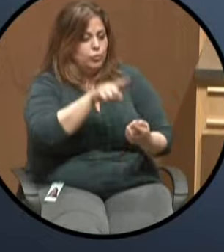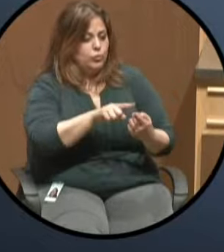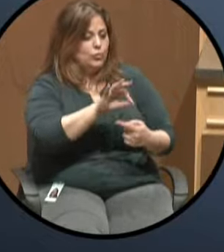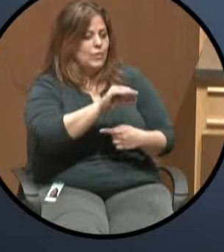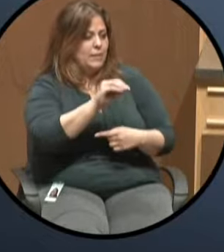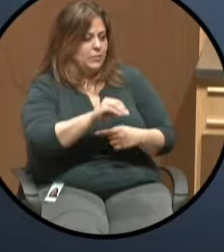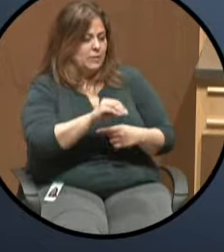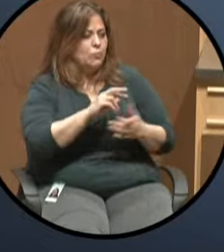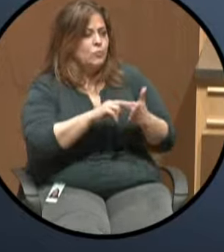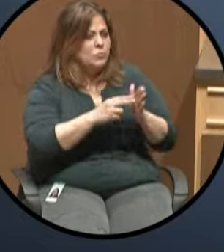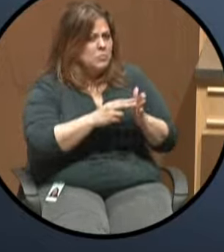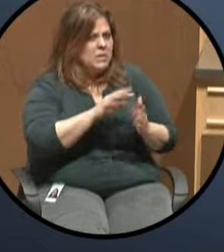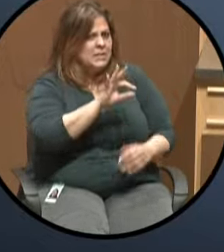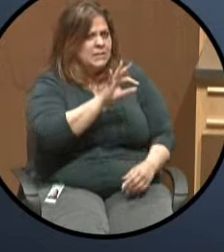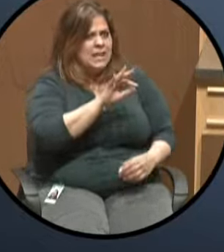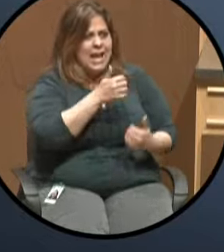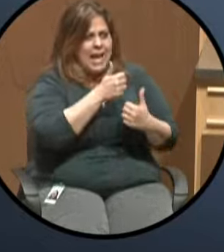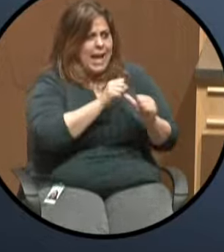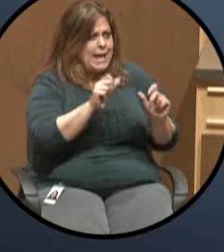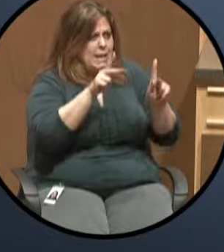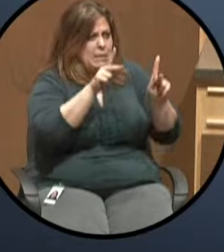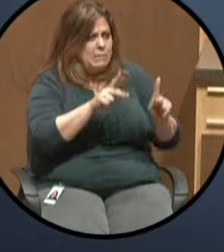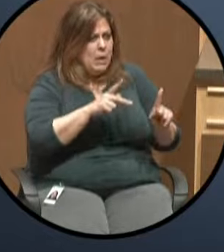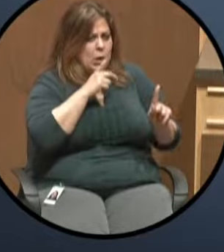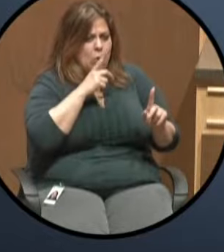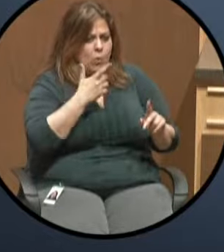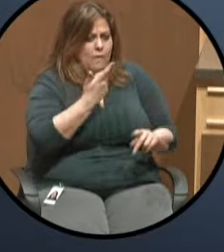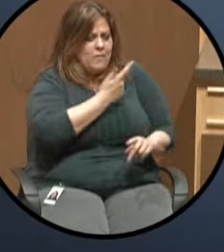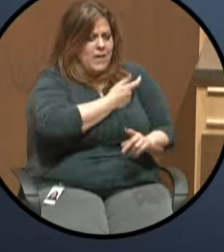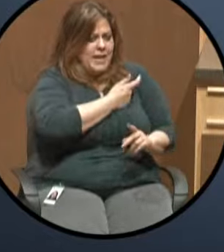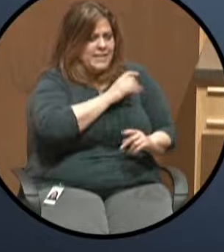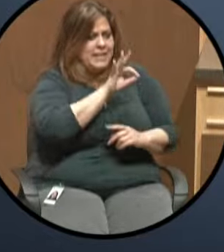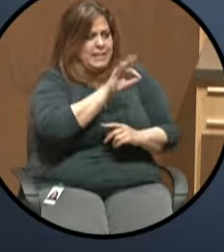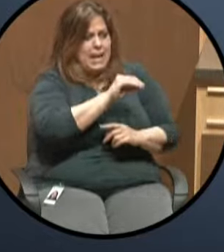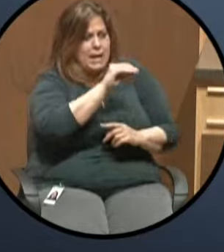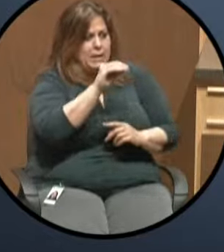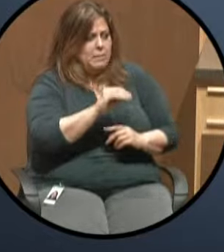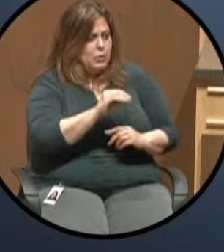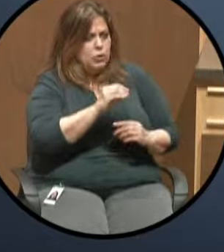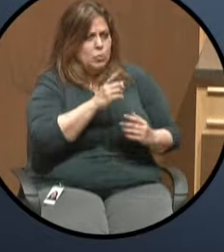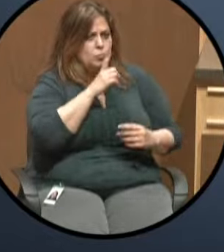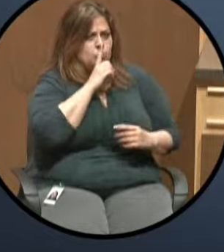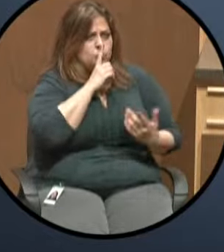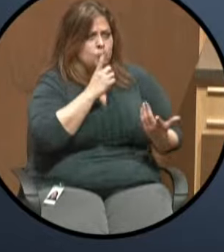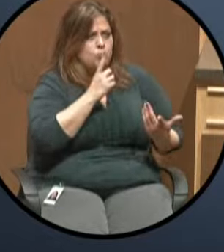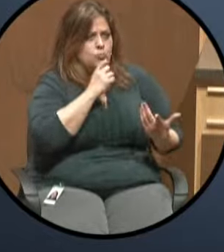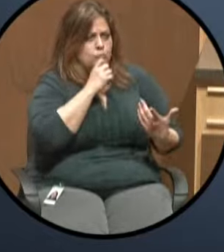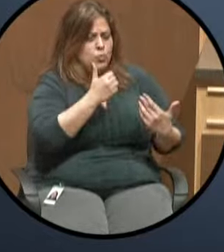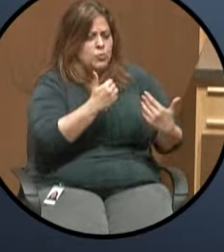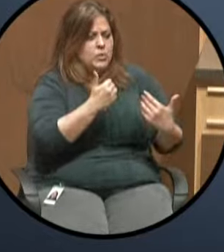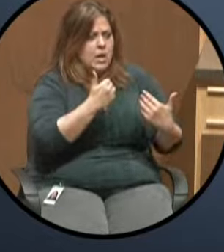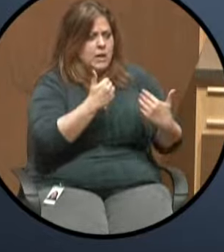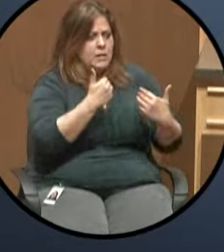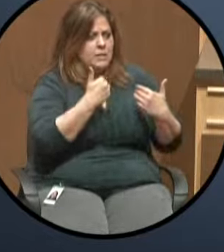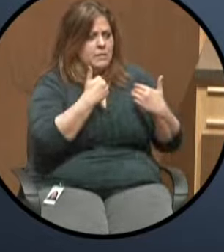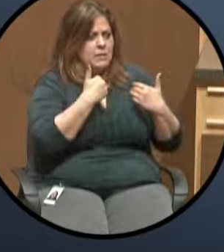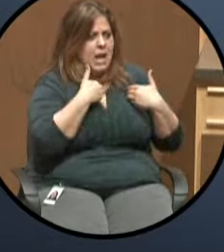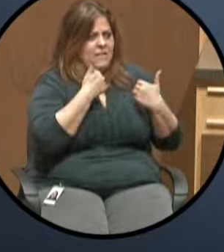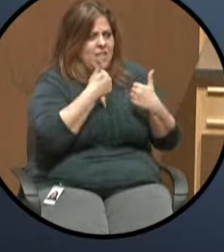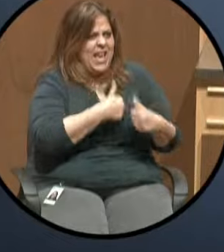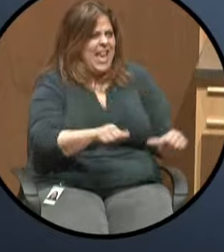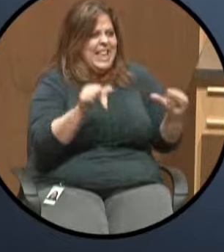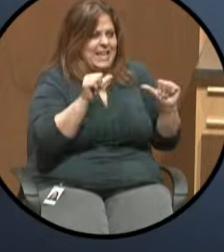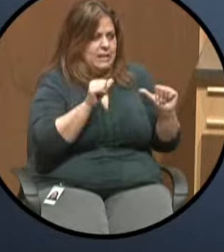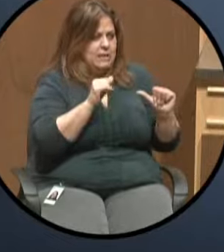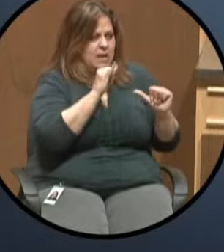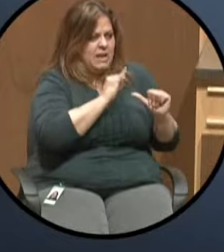extent, 90% of the patients who received the vaccination in that regard were unlikely to have an asymptomatic infection of any